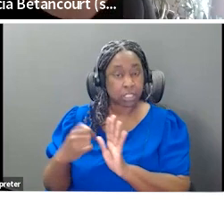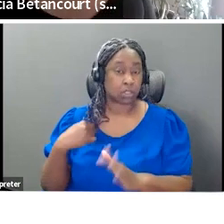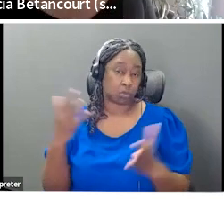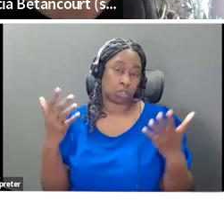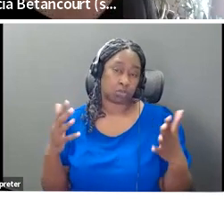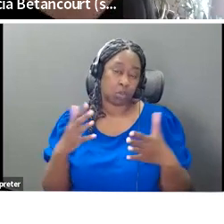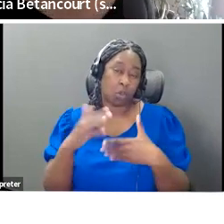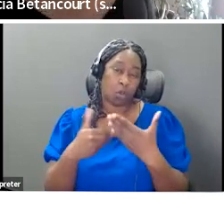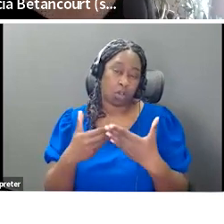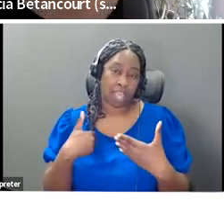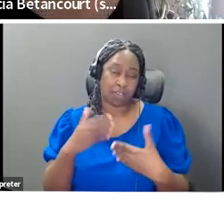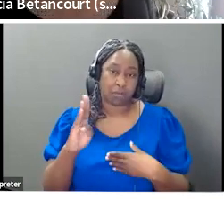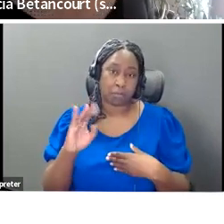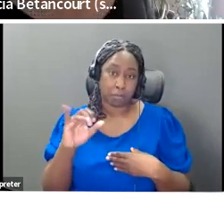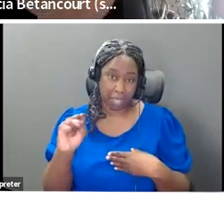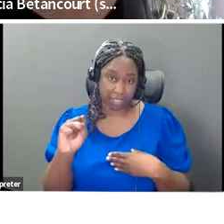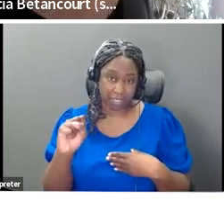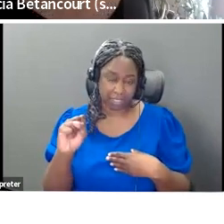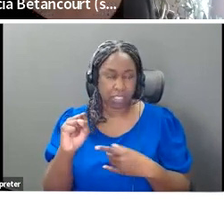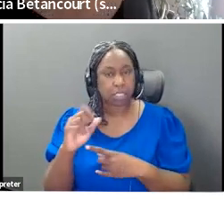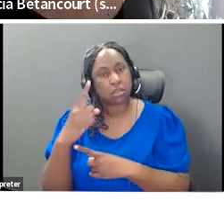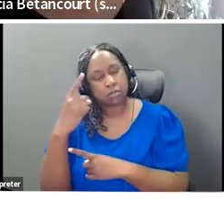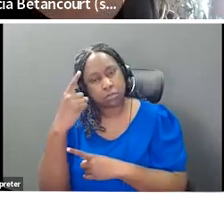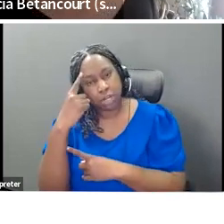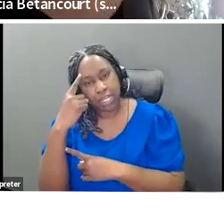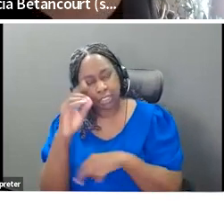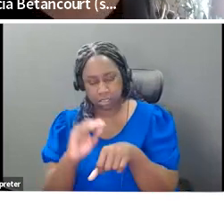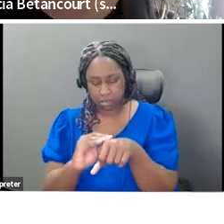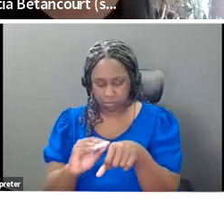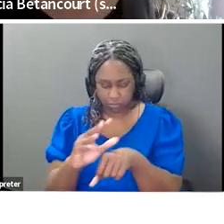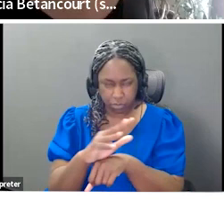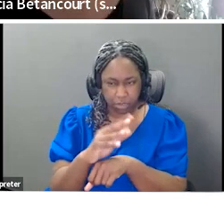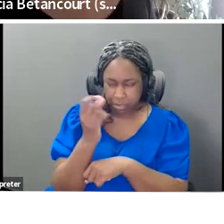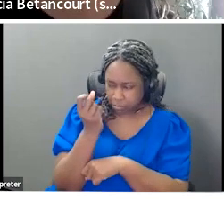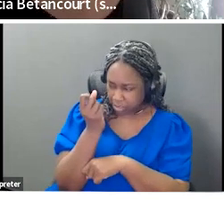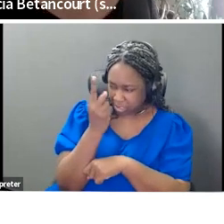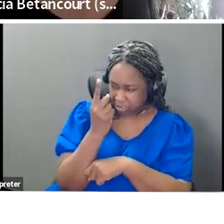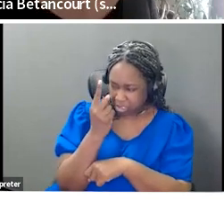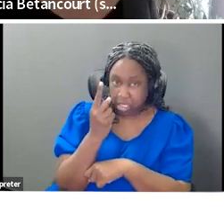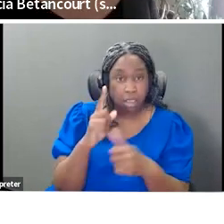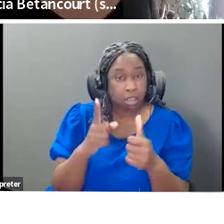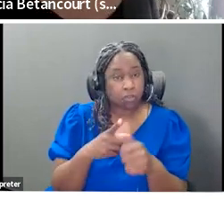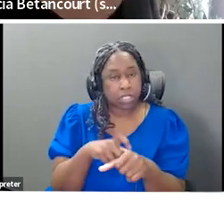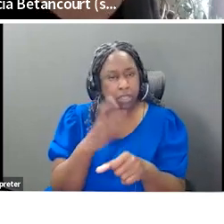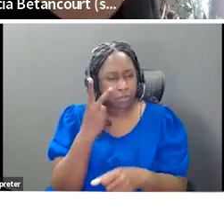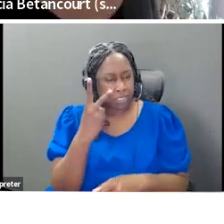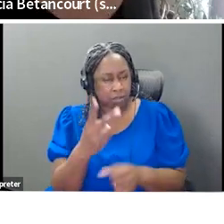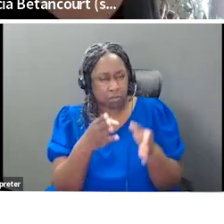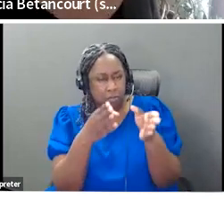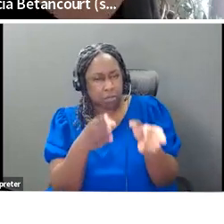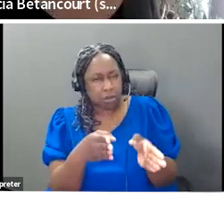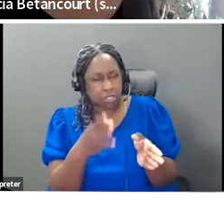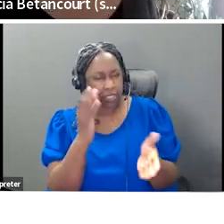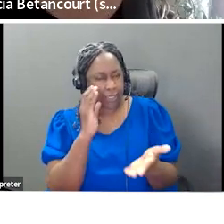our brains shape perceptions and our first impressions about the people in images in a very, very